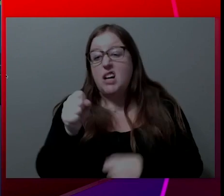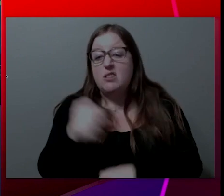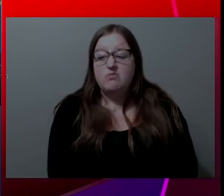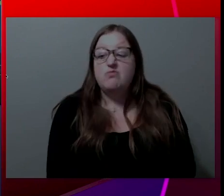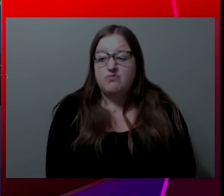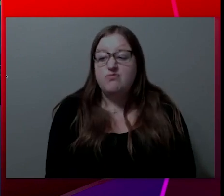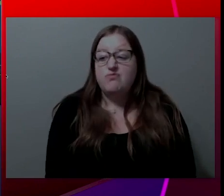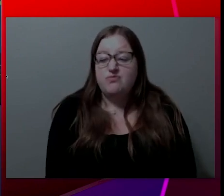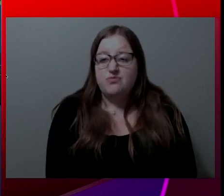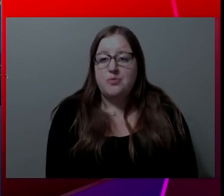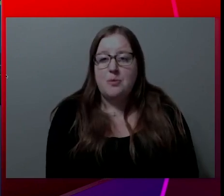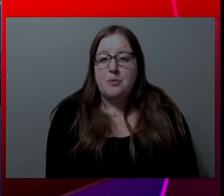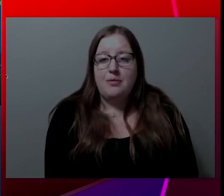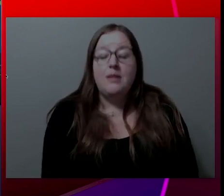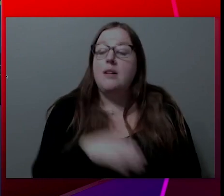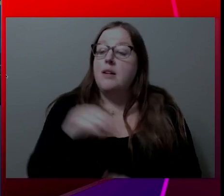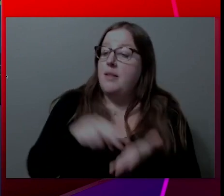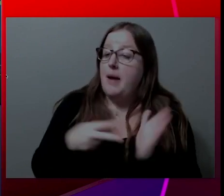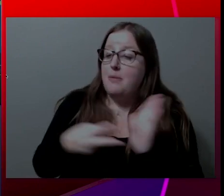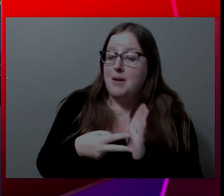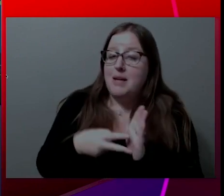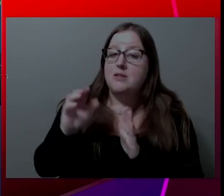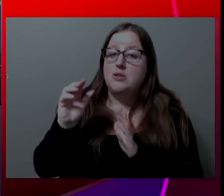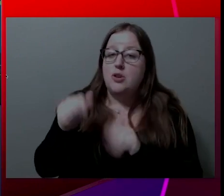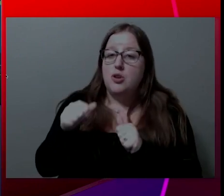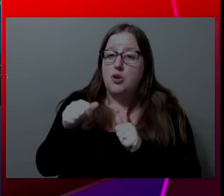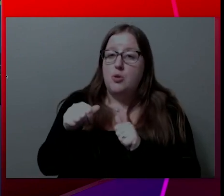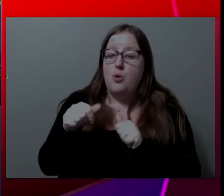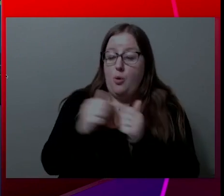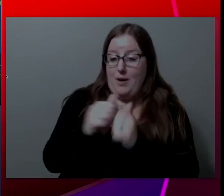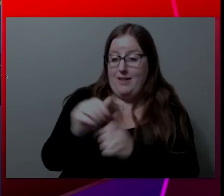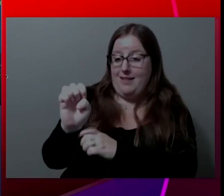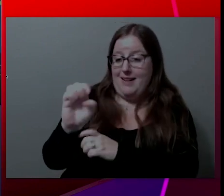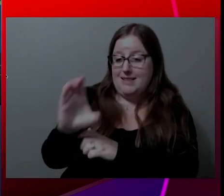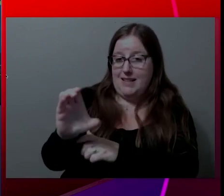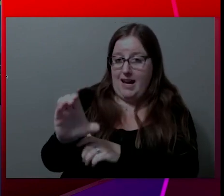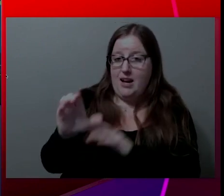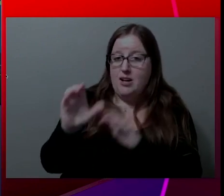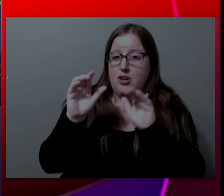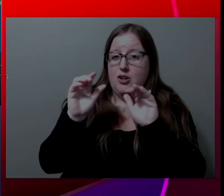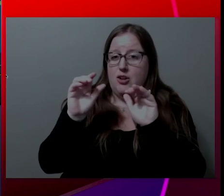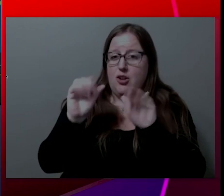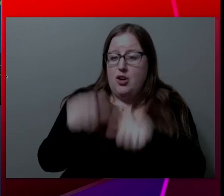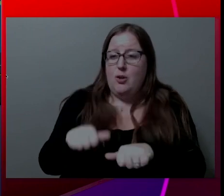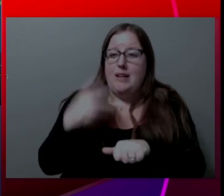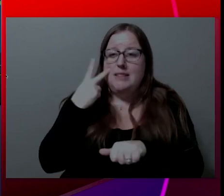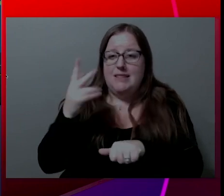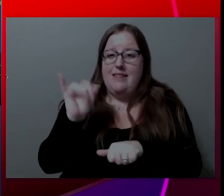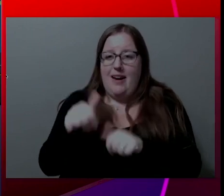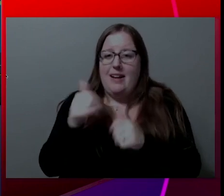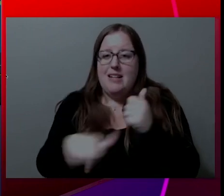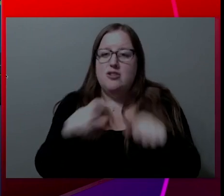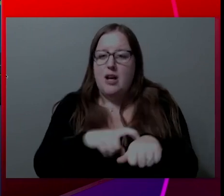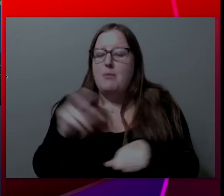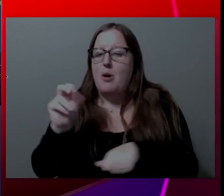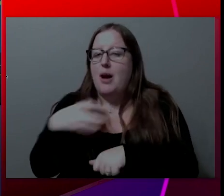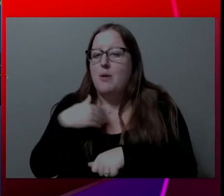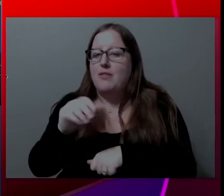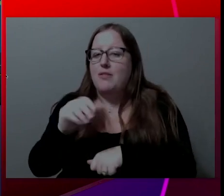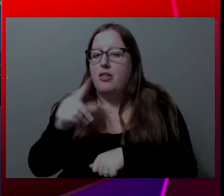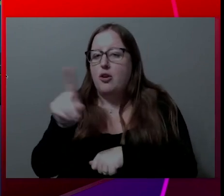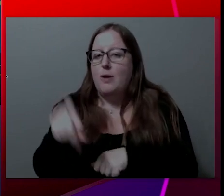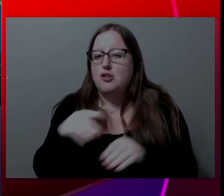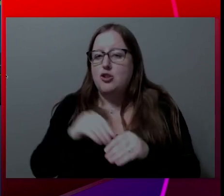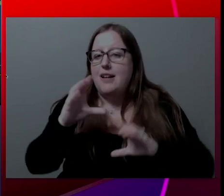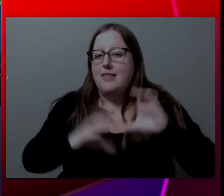Yeah, because that way you can rate limit with the Elasticache without hitting the database every time. Yeah. And we got another question in the chat